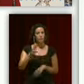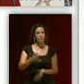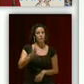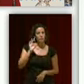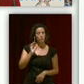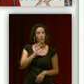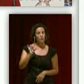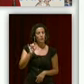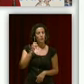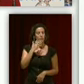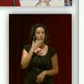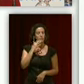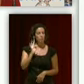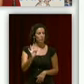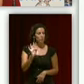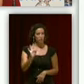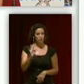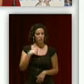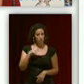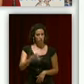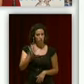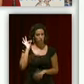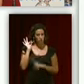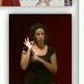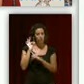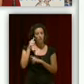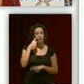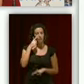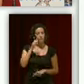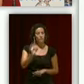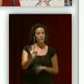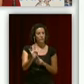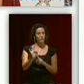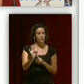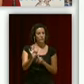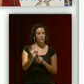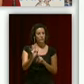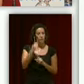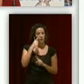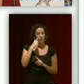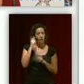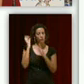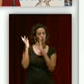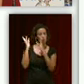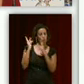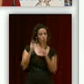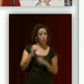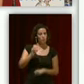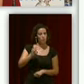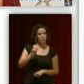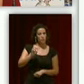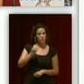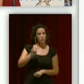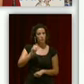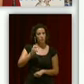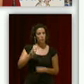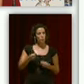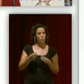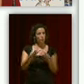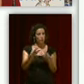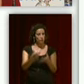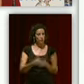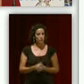random manner. What the user has to do is to position a letter. For instance, we can select the letter T. We need to focus on letter T, and